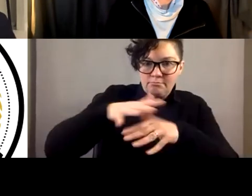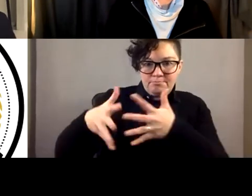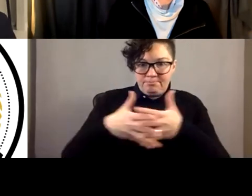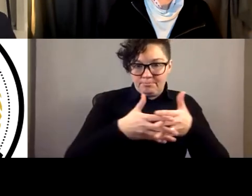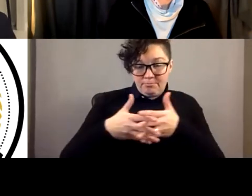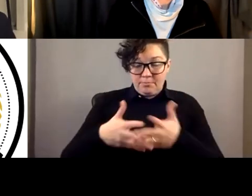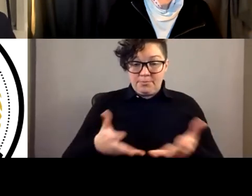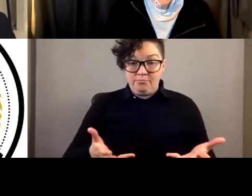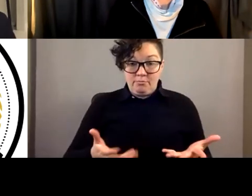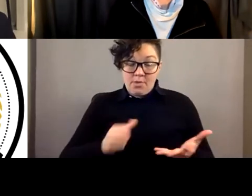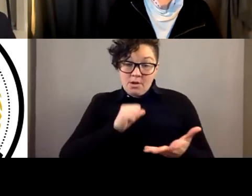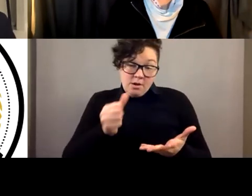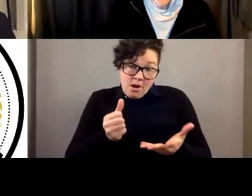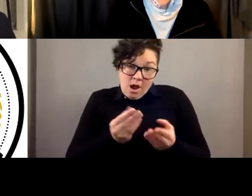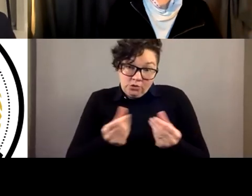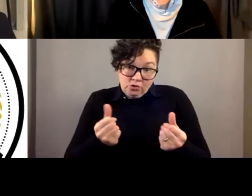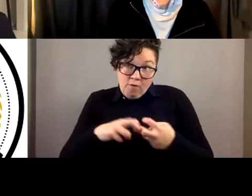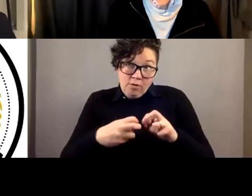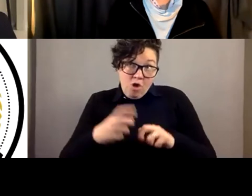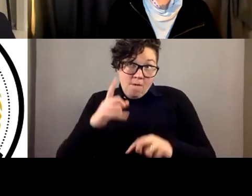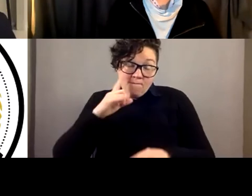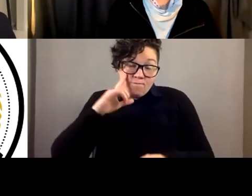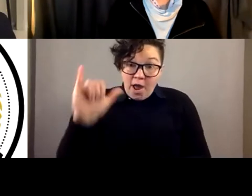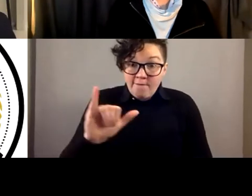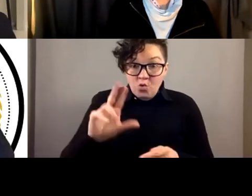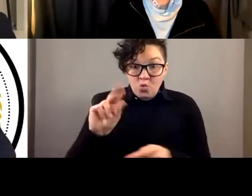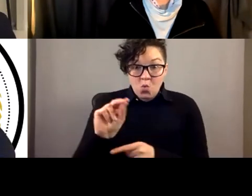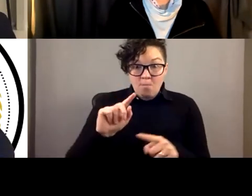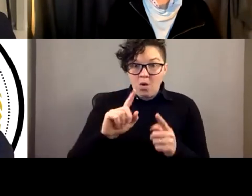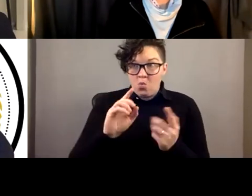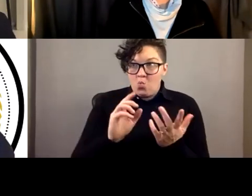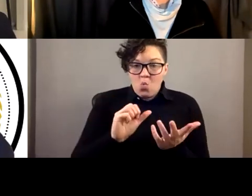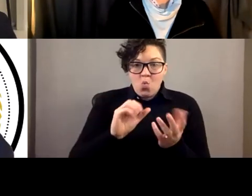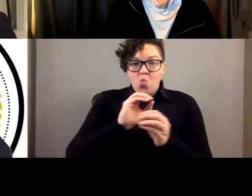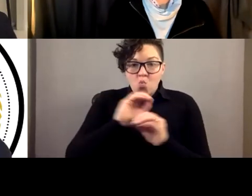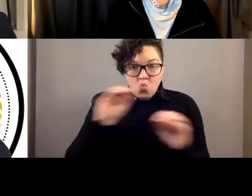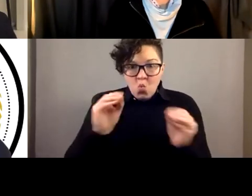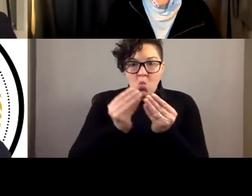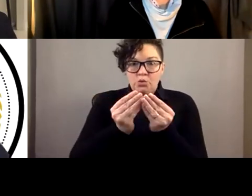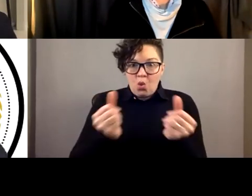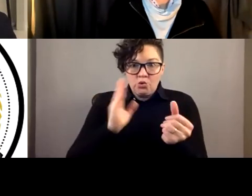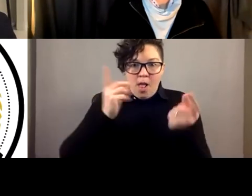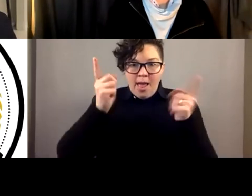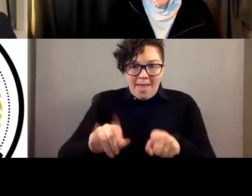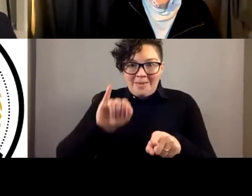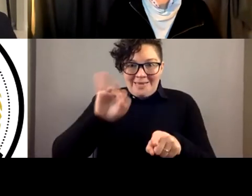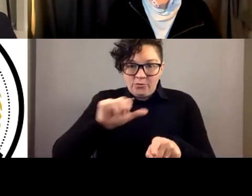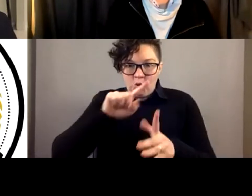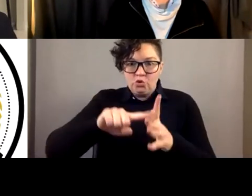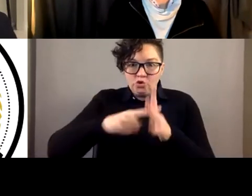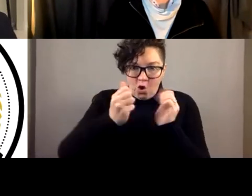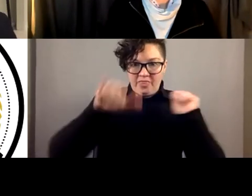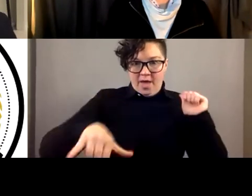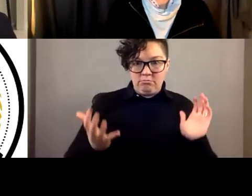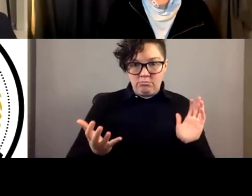problem forever, but but there's no solution that will happen if we don't at least start there. So those are